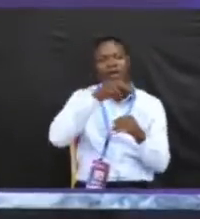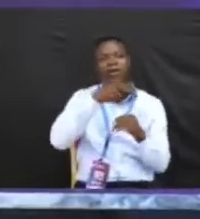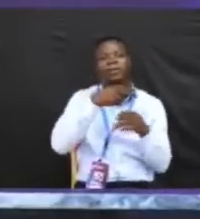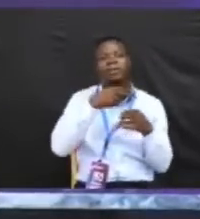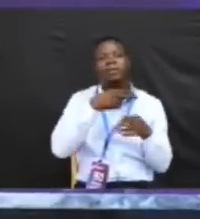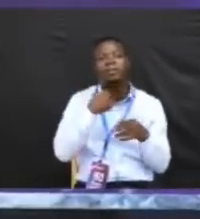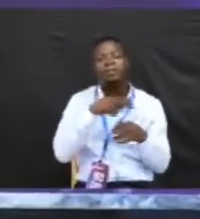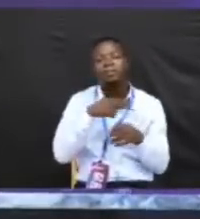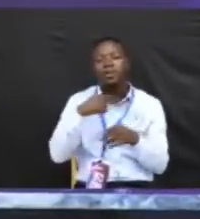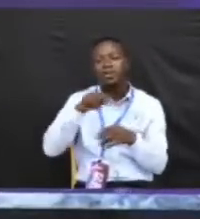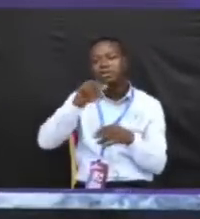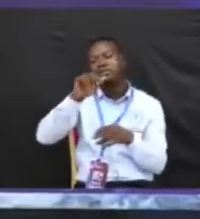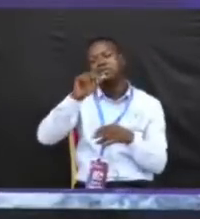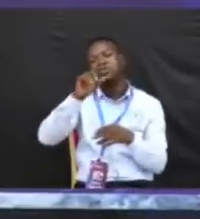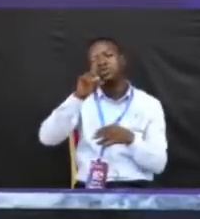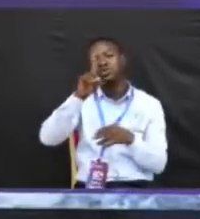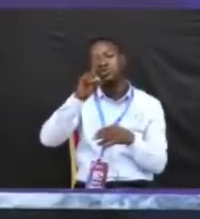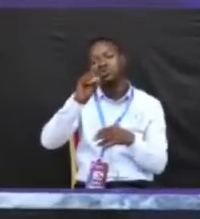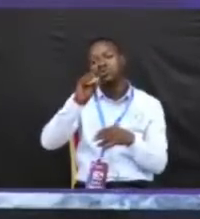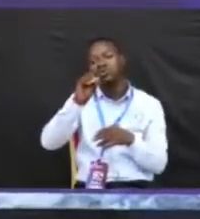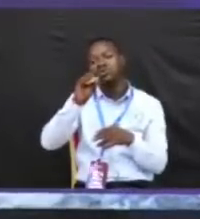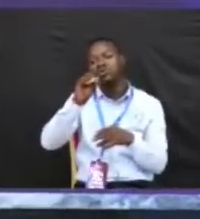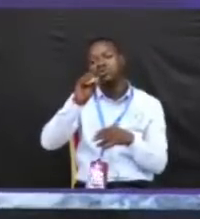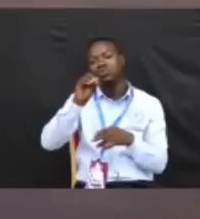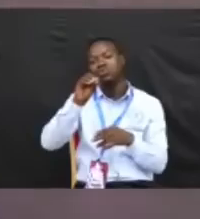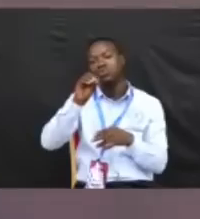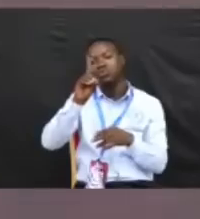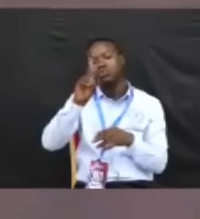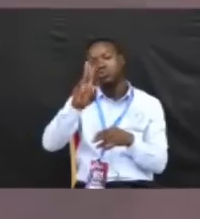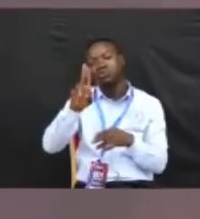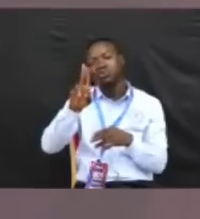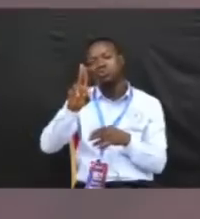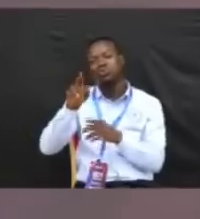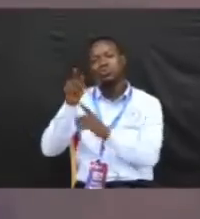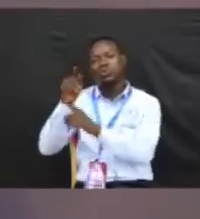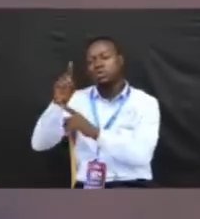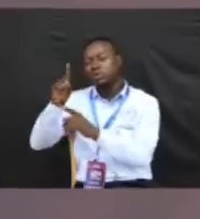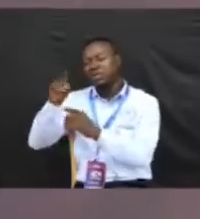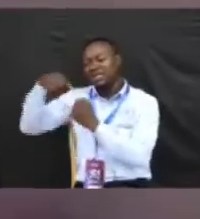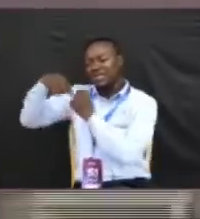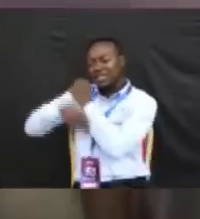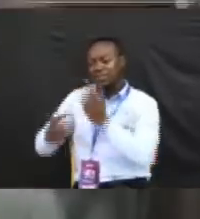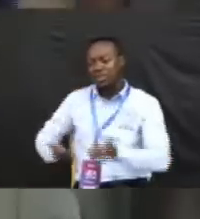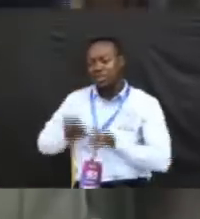Eduardo, National Overseer, Deeper Christian Life Ministry.